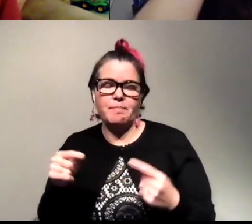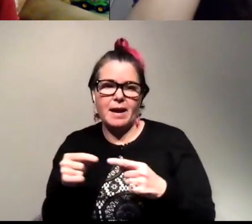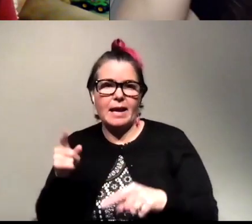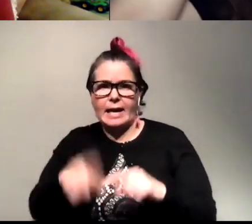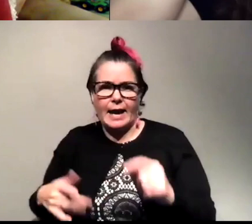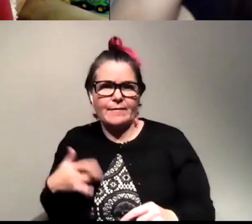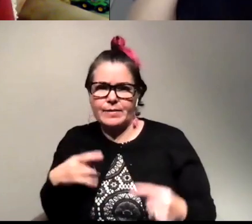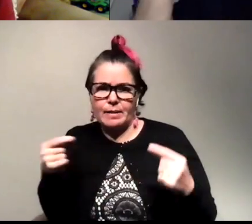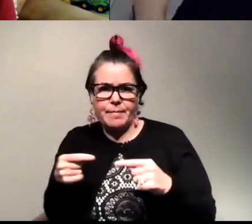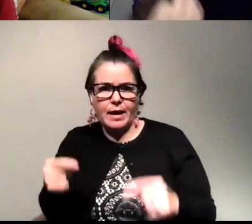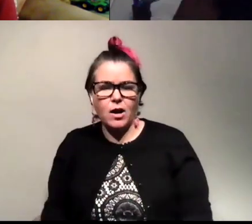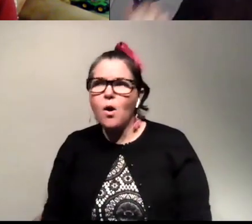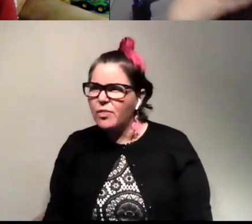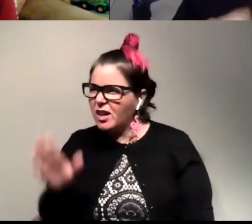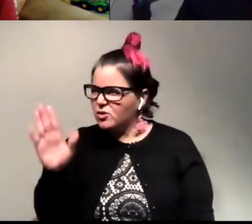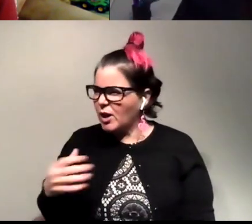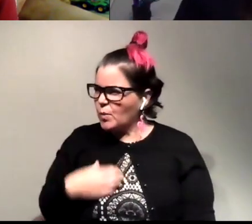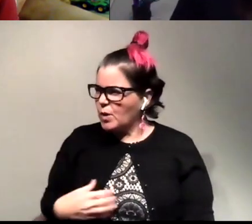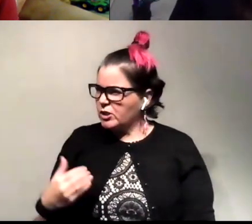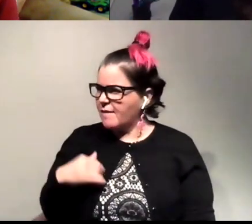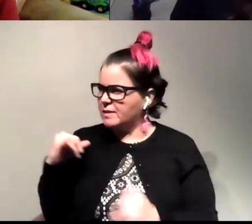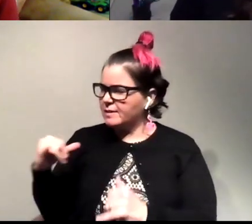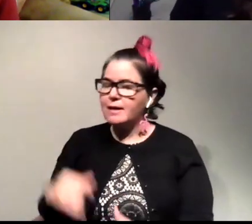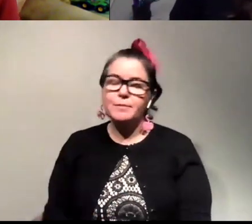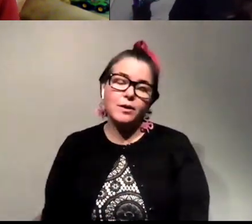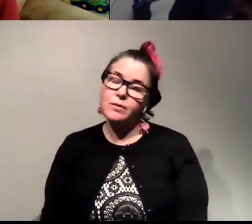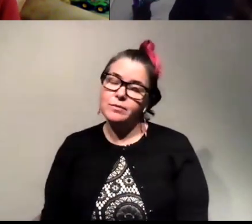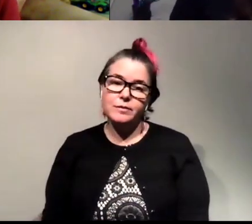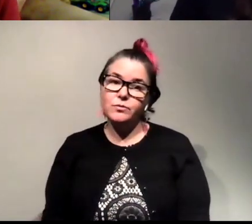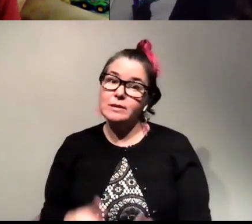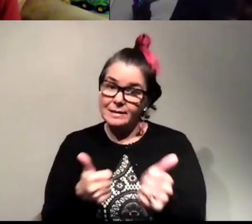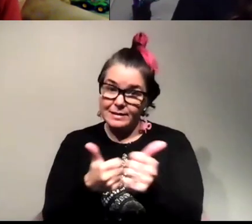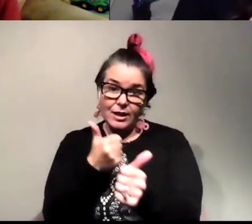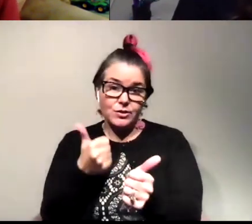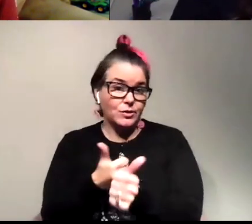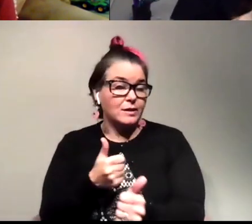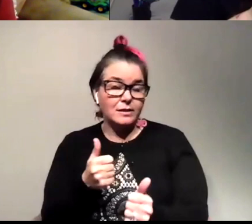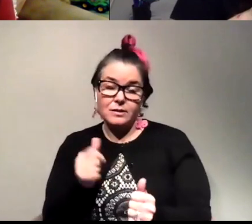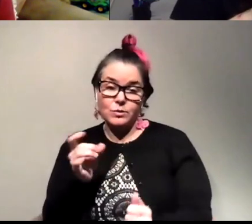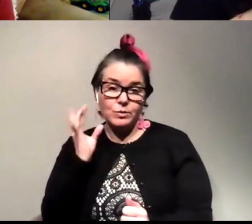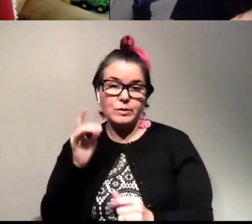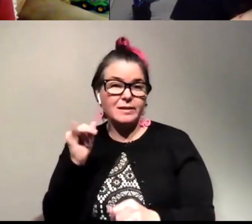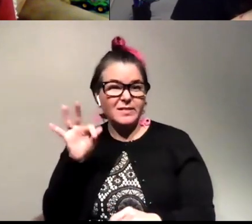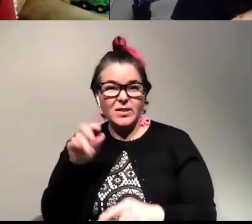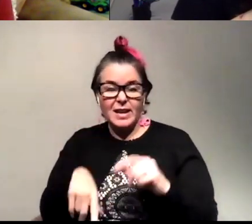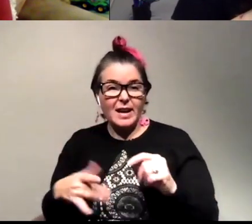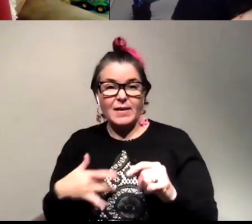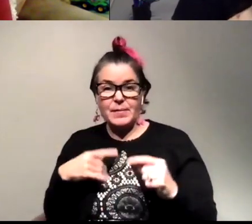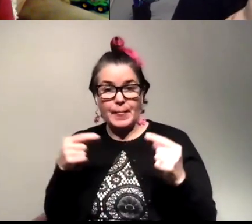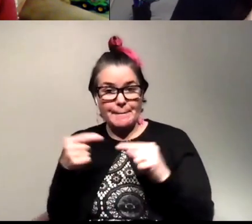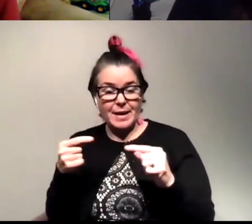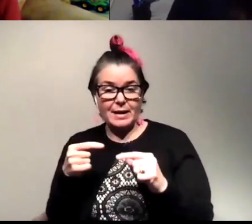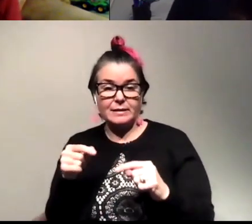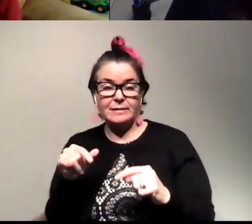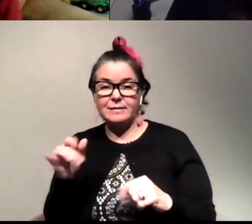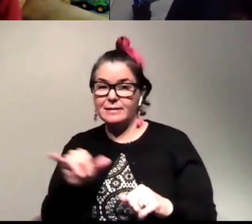And you might think, oh, well, that is great. I wish I had that. It's actually extremely dangerous, because if you can't feel pain, just like if you